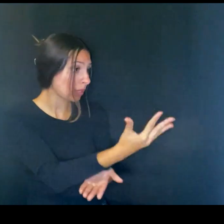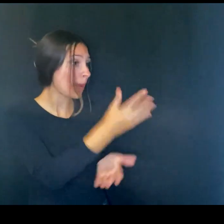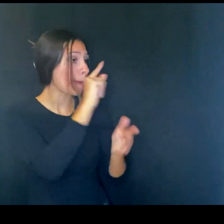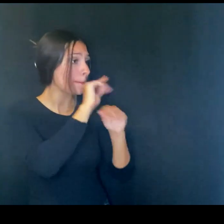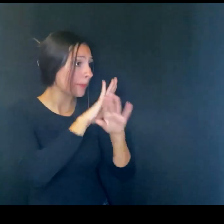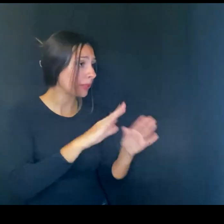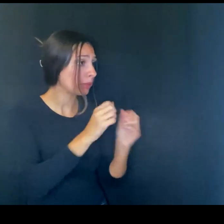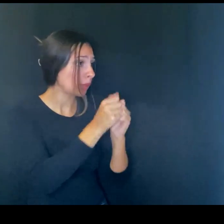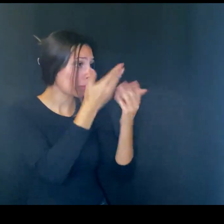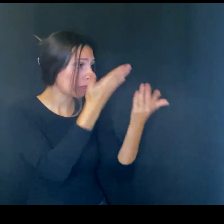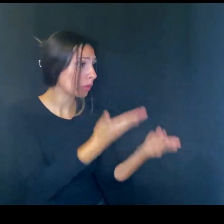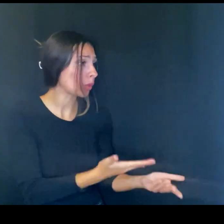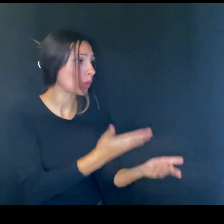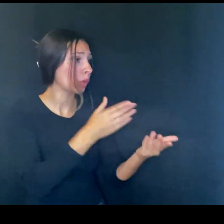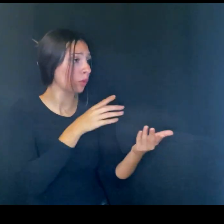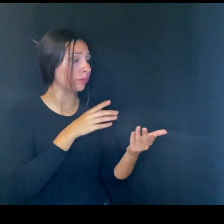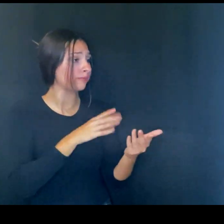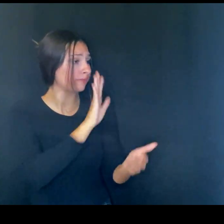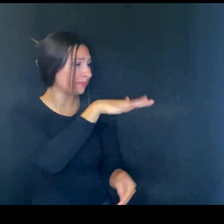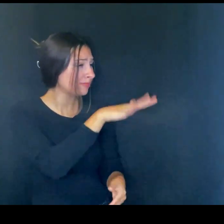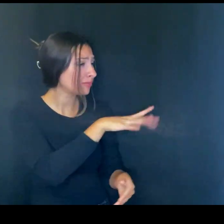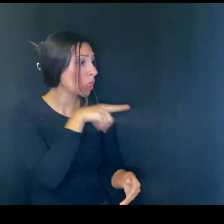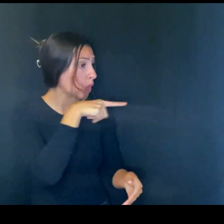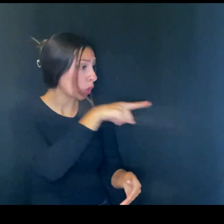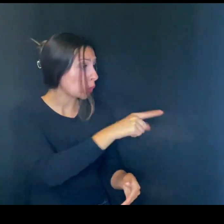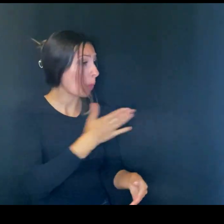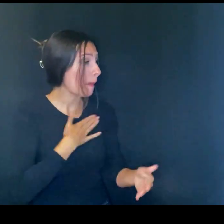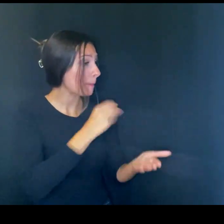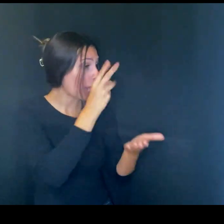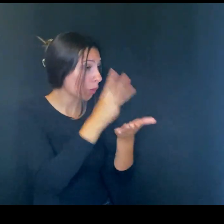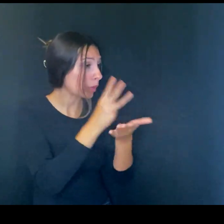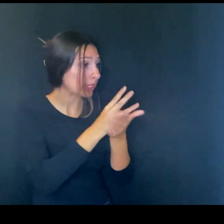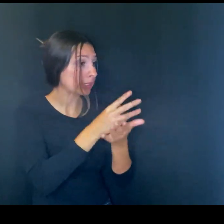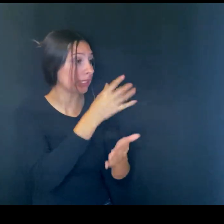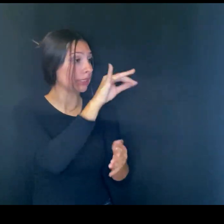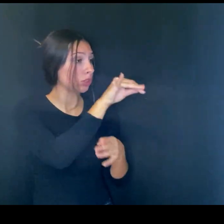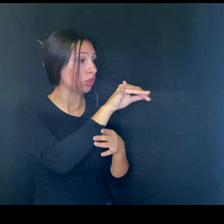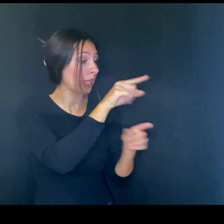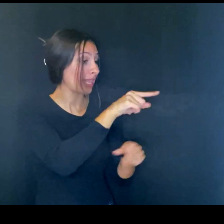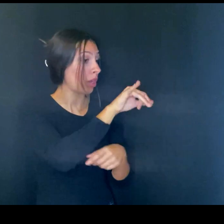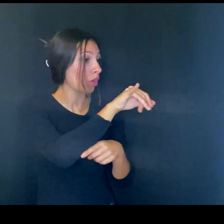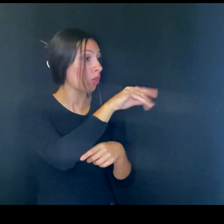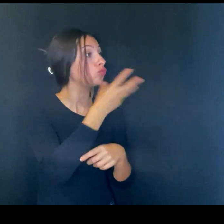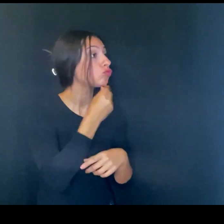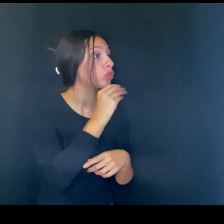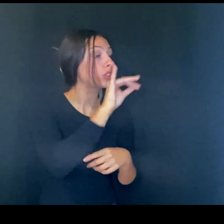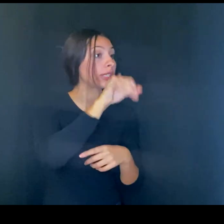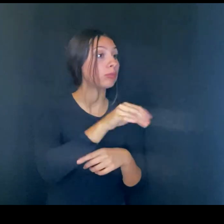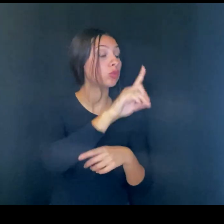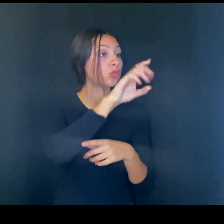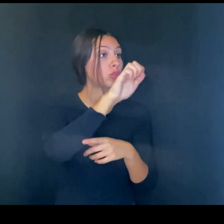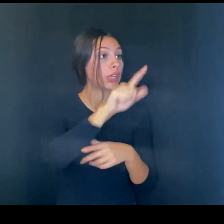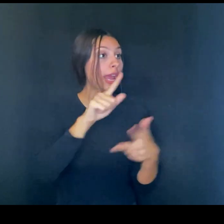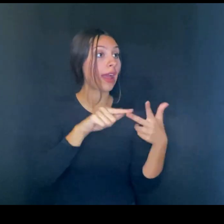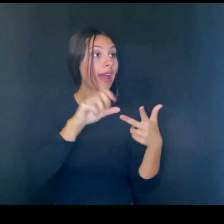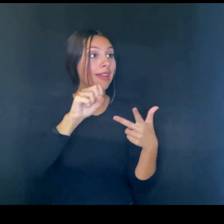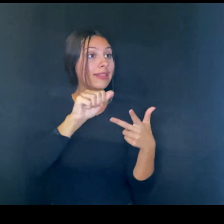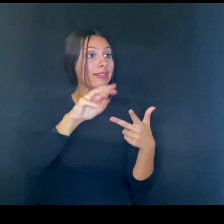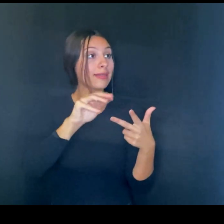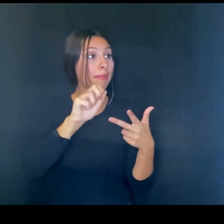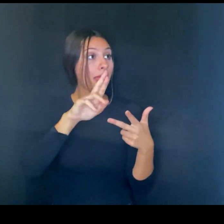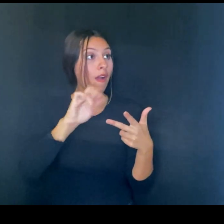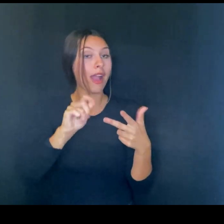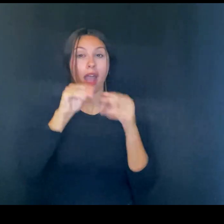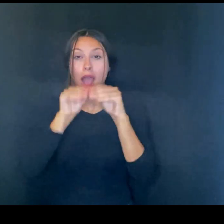you." He told them that they were his witnesses in Jerusalem, Judea, Samaria, and to the ends of the